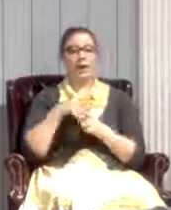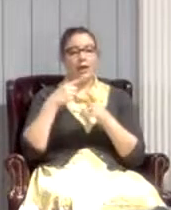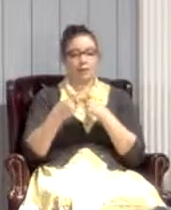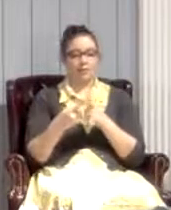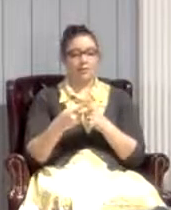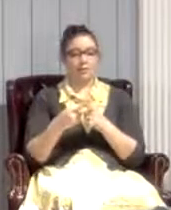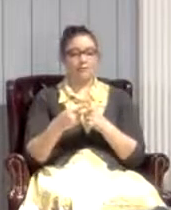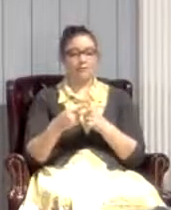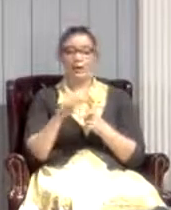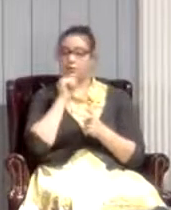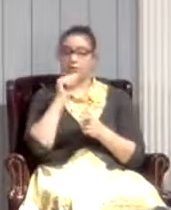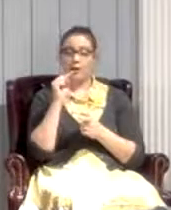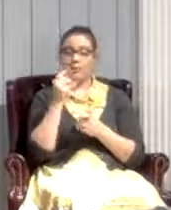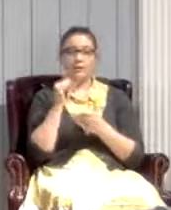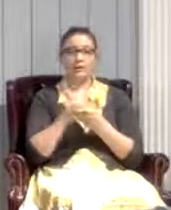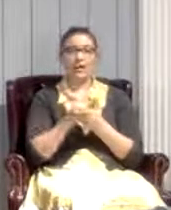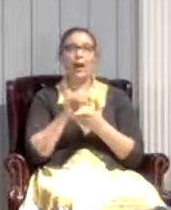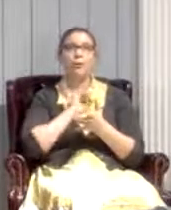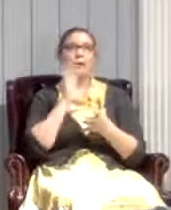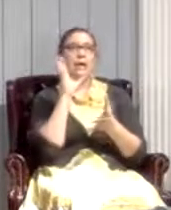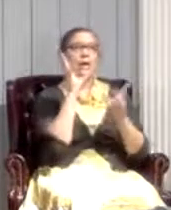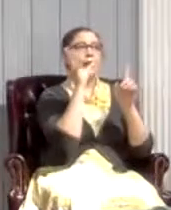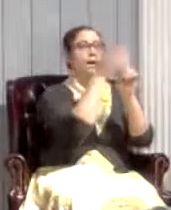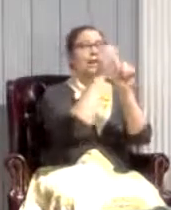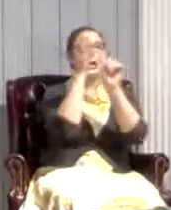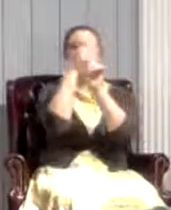want to capture every thought.